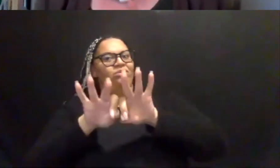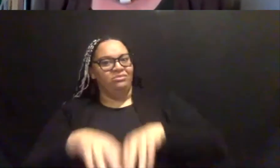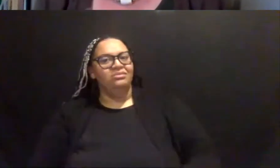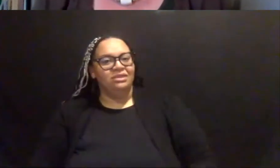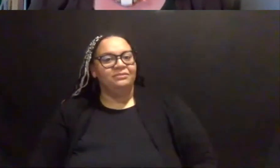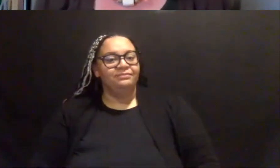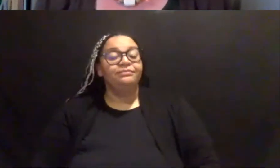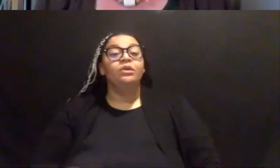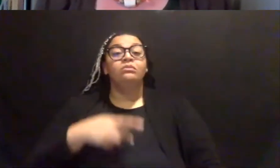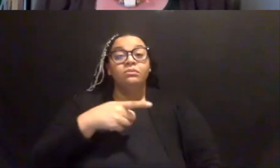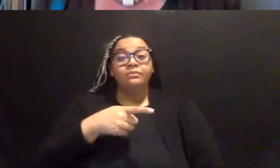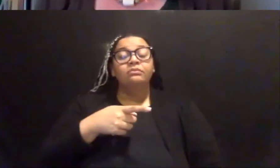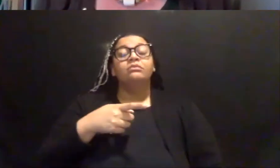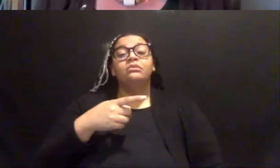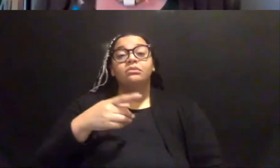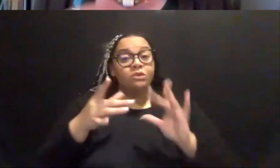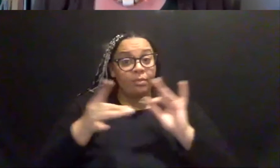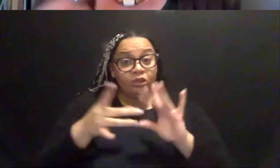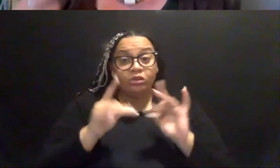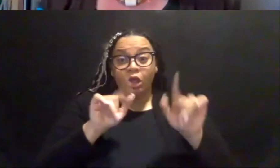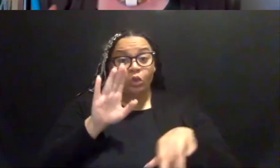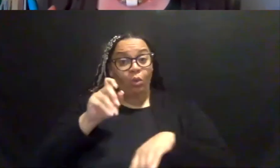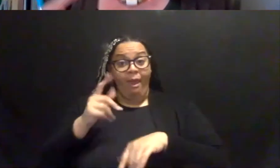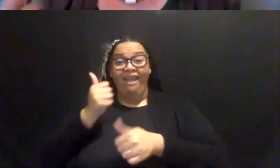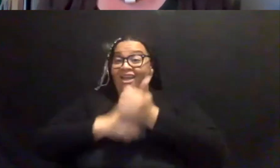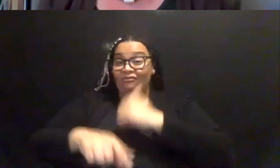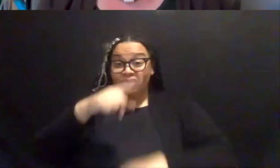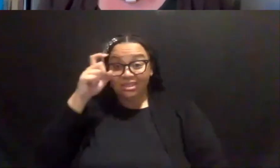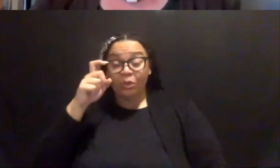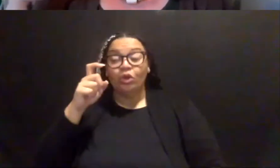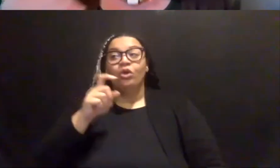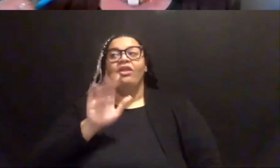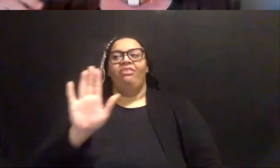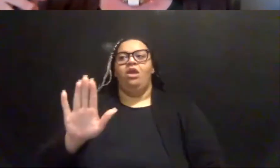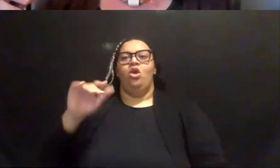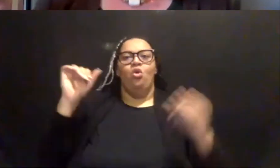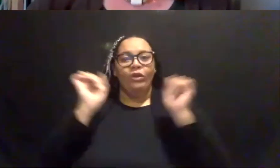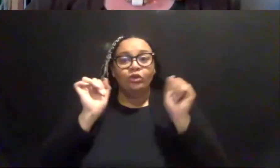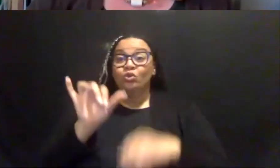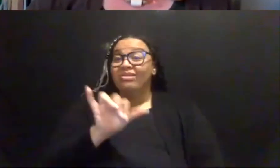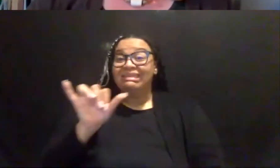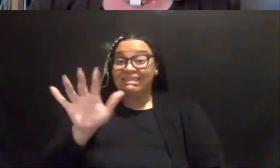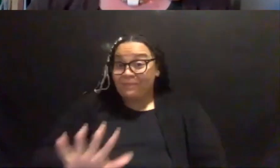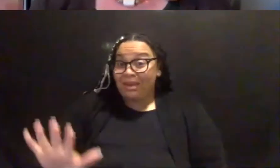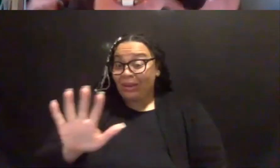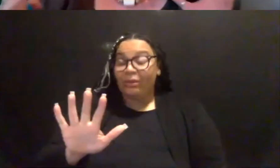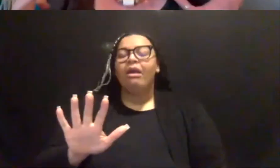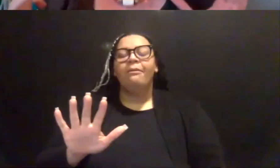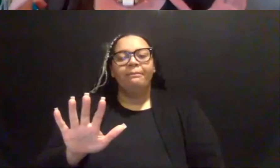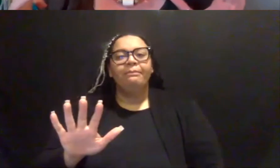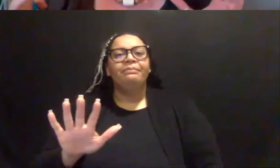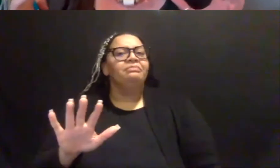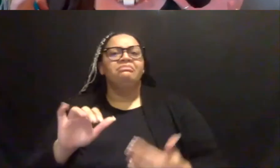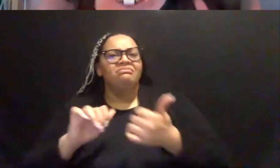So you mentioned that you go back every summer, winter, to the same area. So how